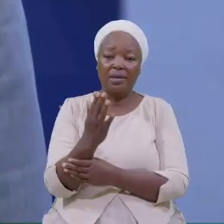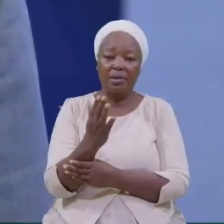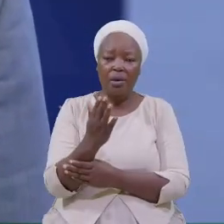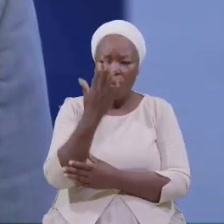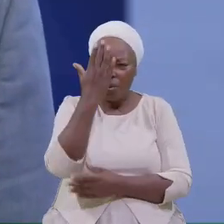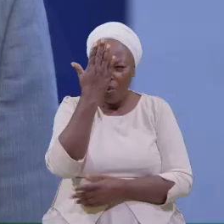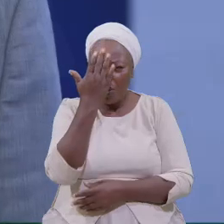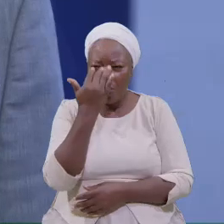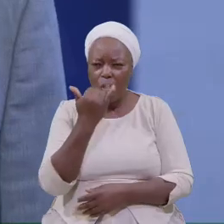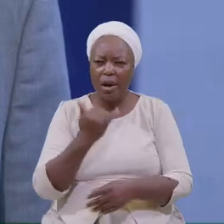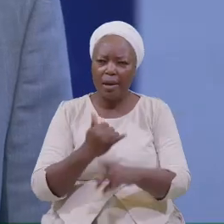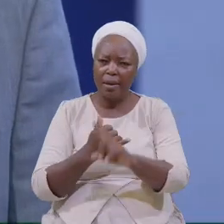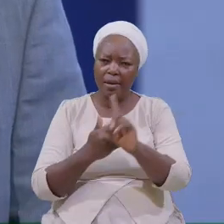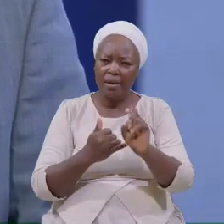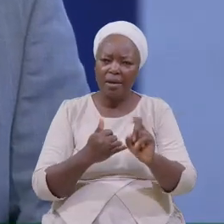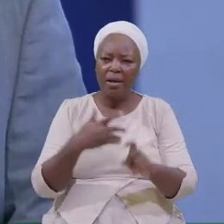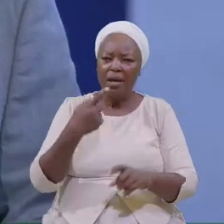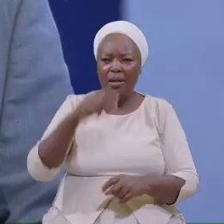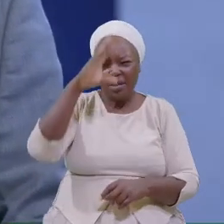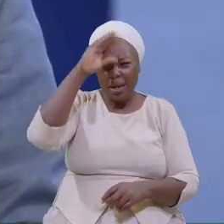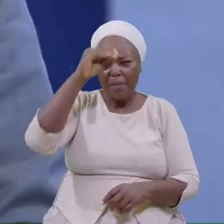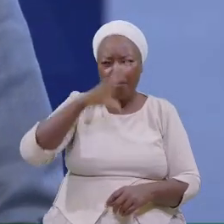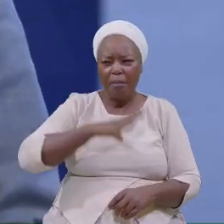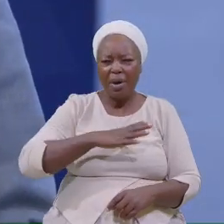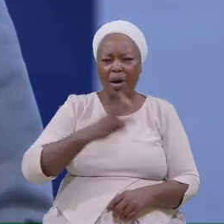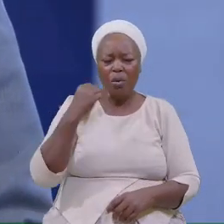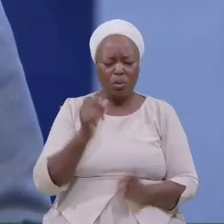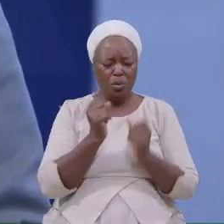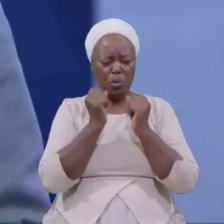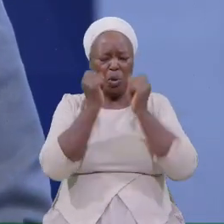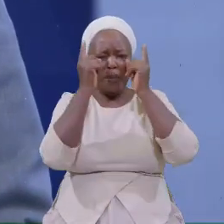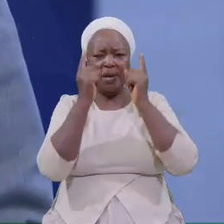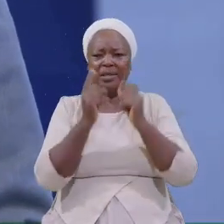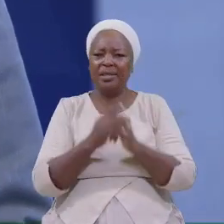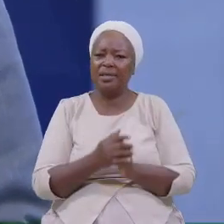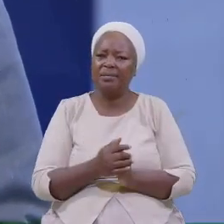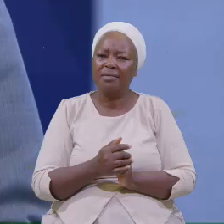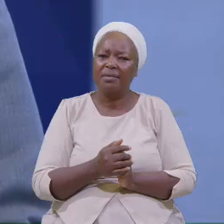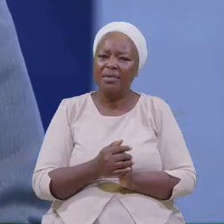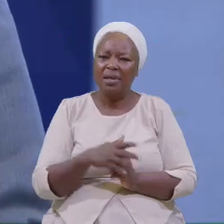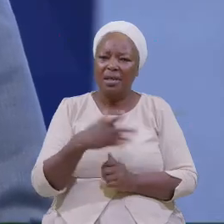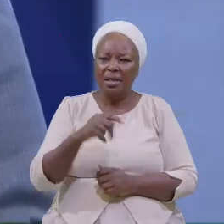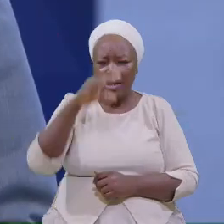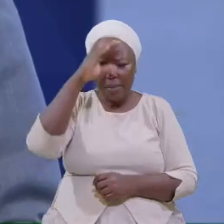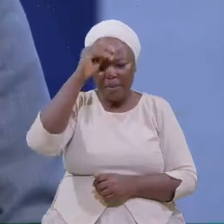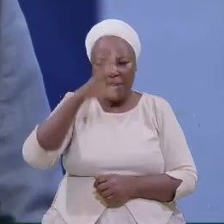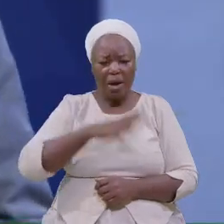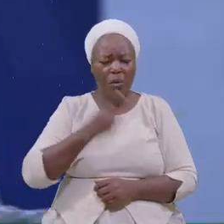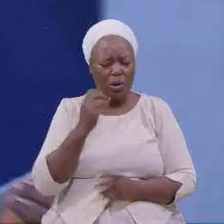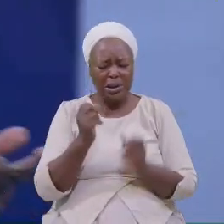Why? The man was dazed. The man was